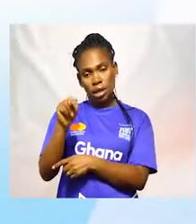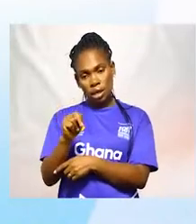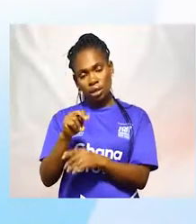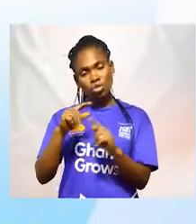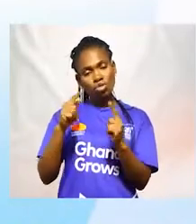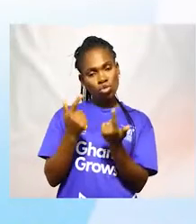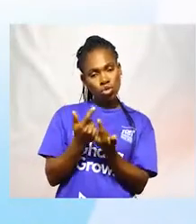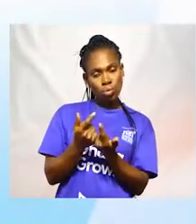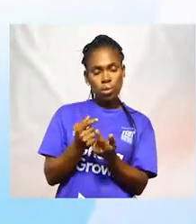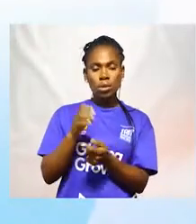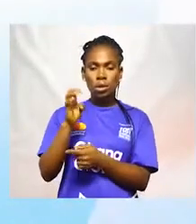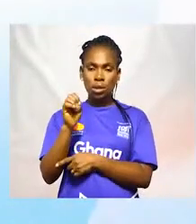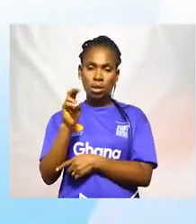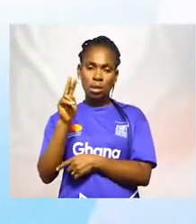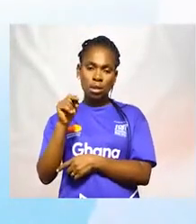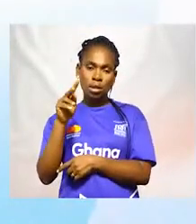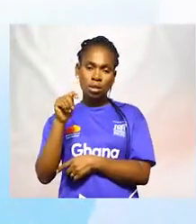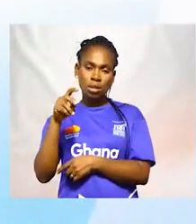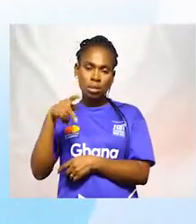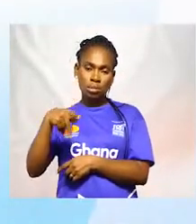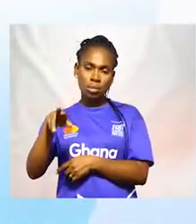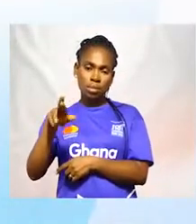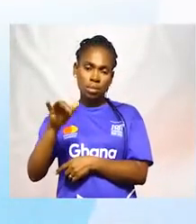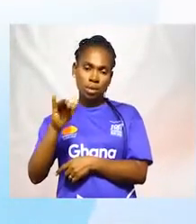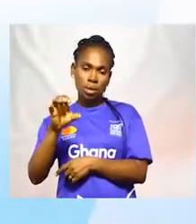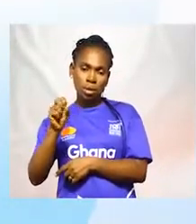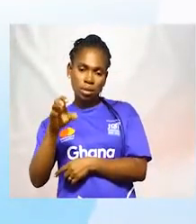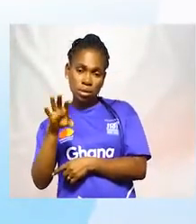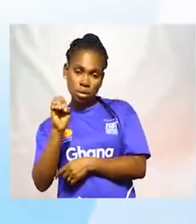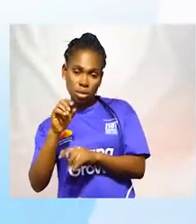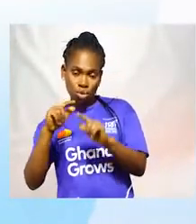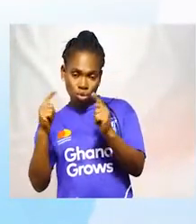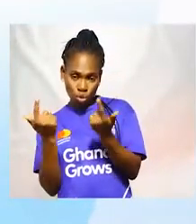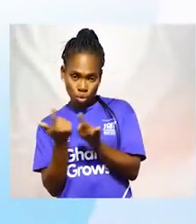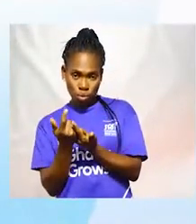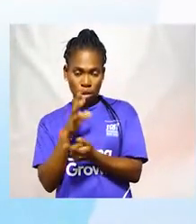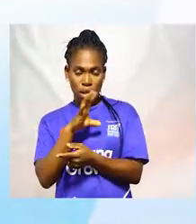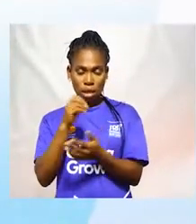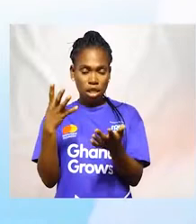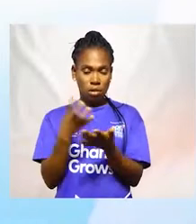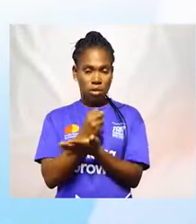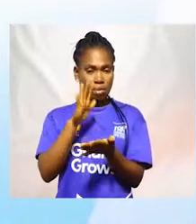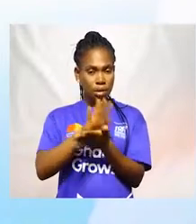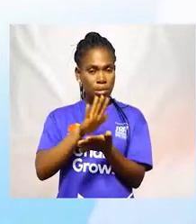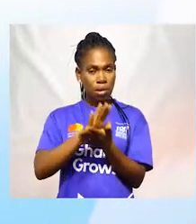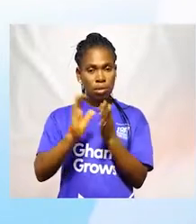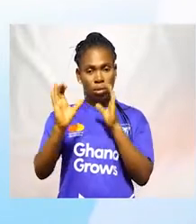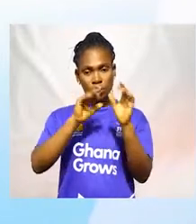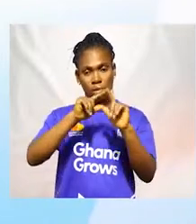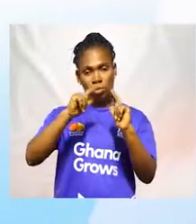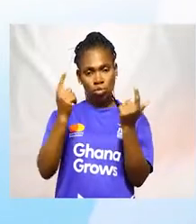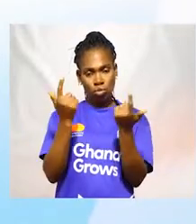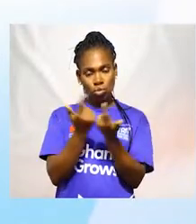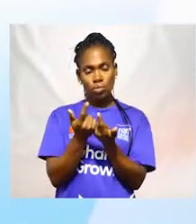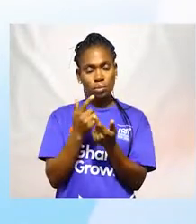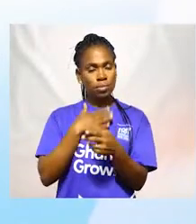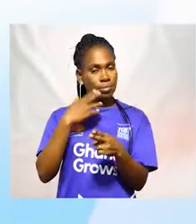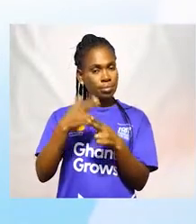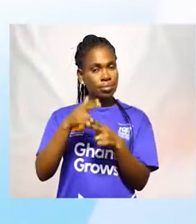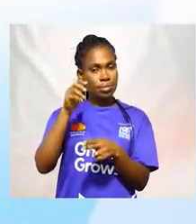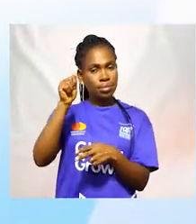Group, with media support from the Multimedia Group and the Graphic Communications Group. My name is Albert Okran,